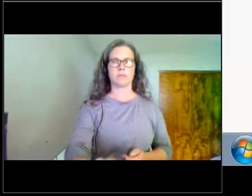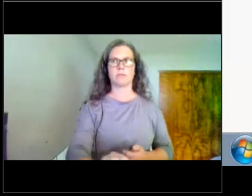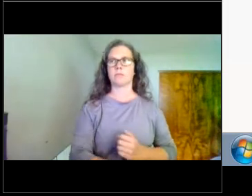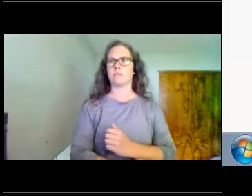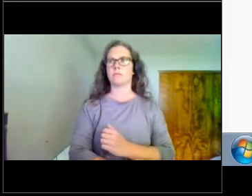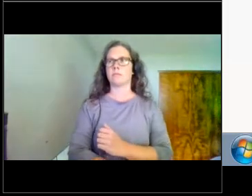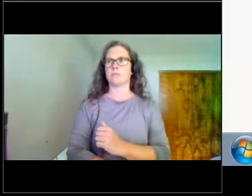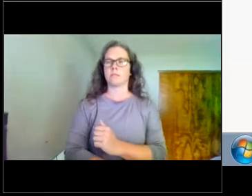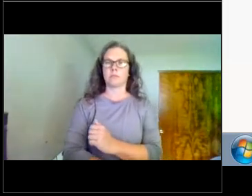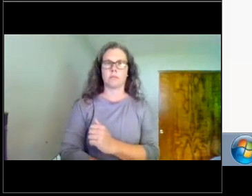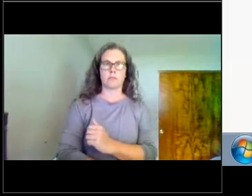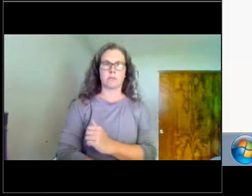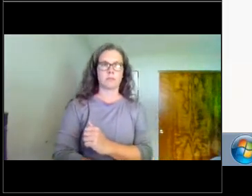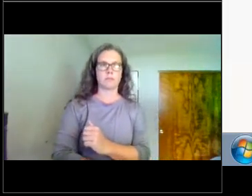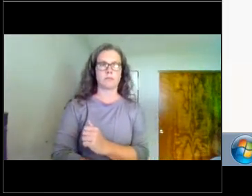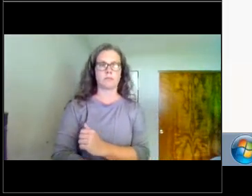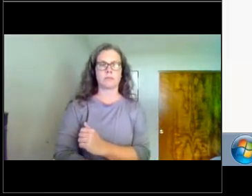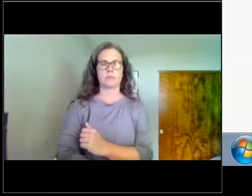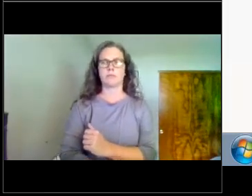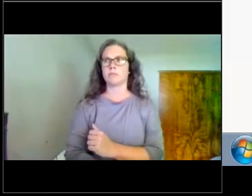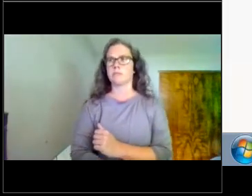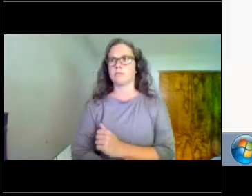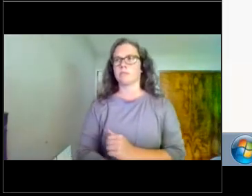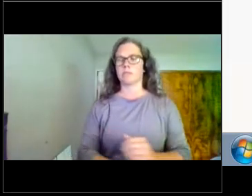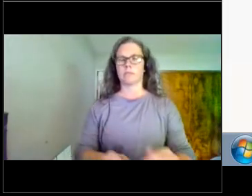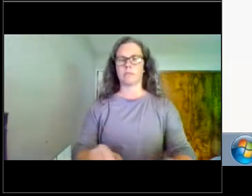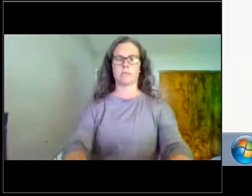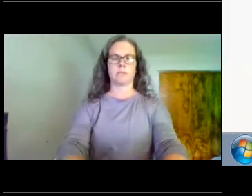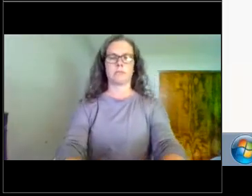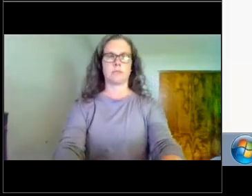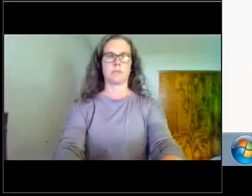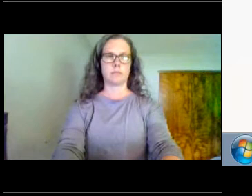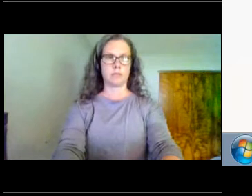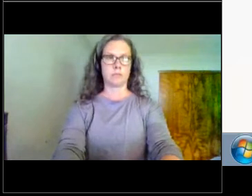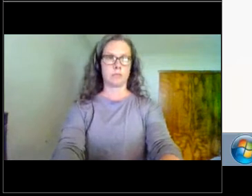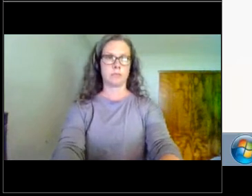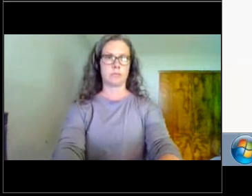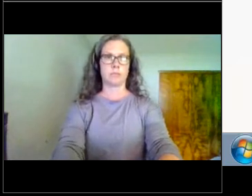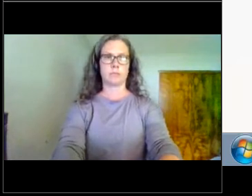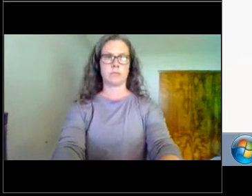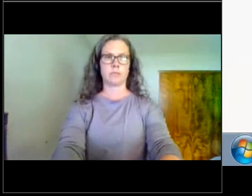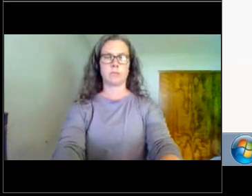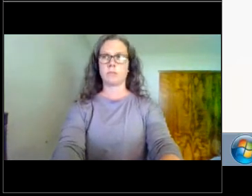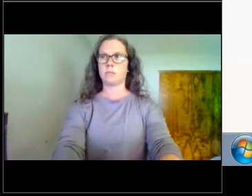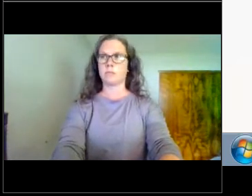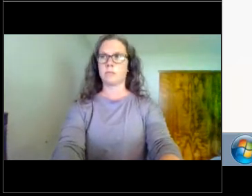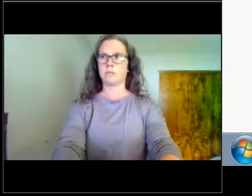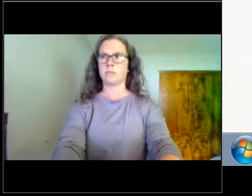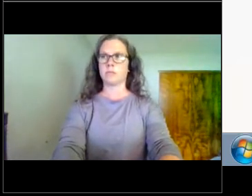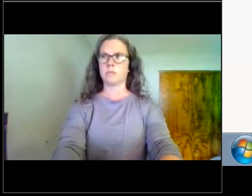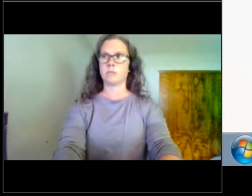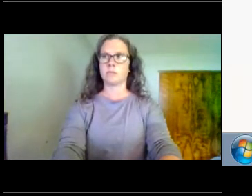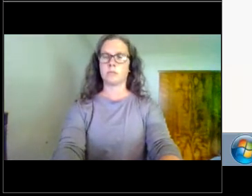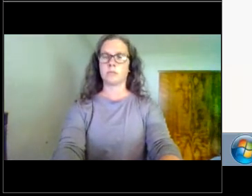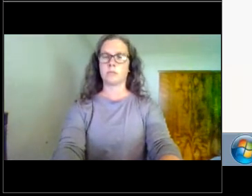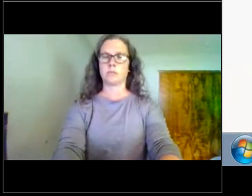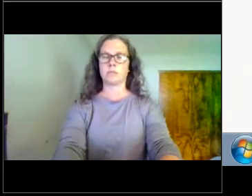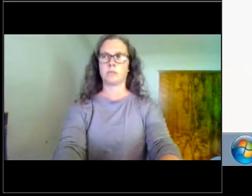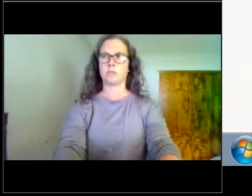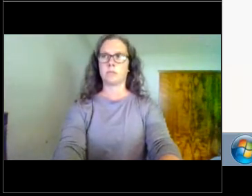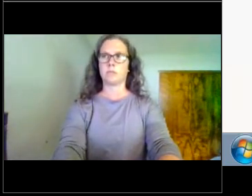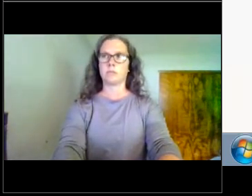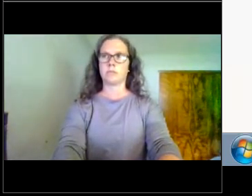We do have a question in the chat box from Lauren Rush with Perrysburg. If looking for a bulk seed mix to use for bank